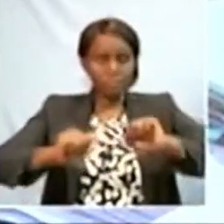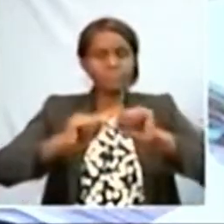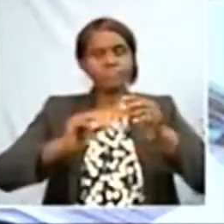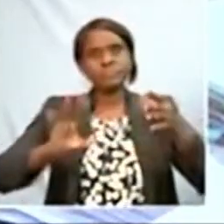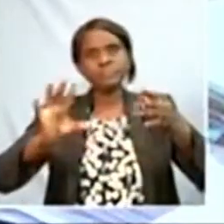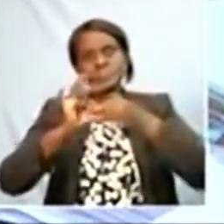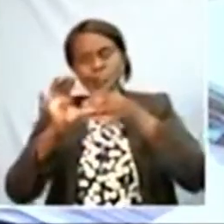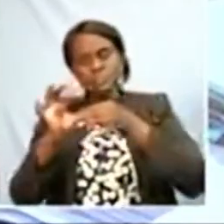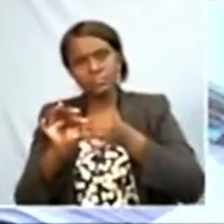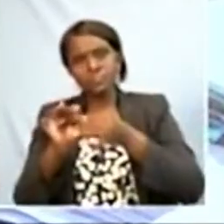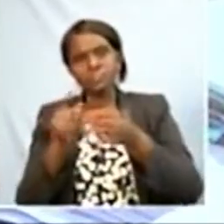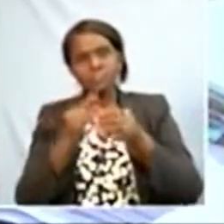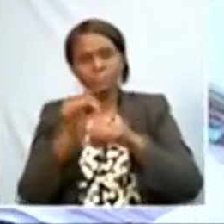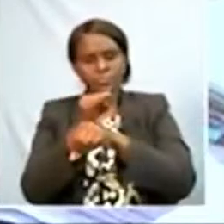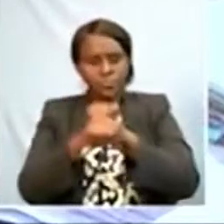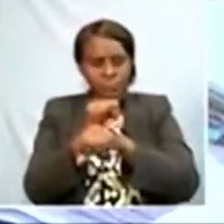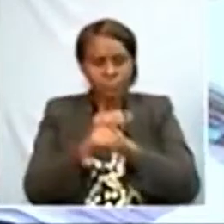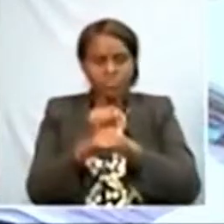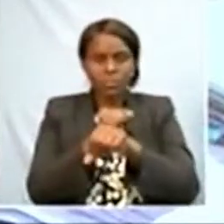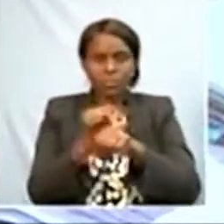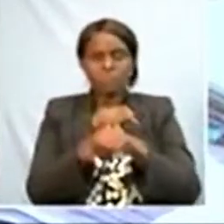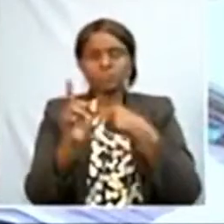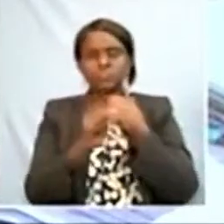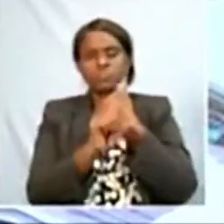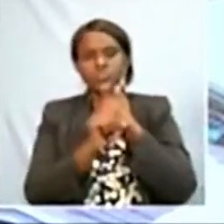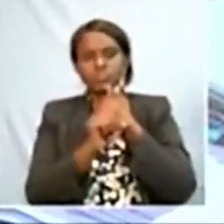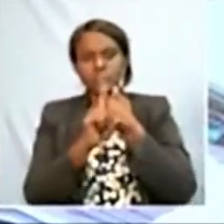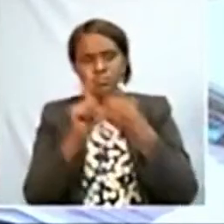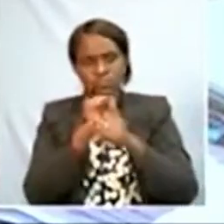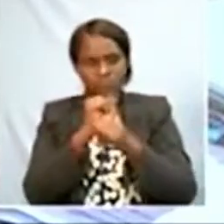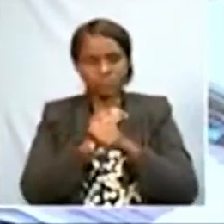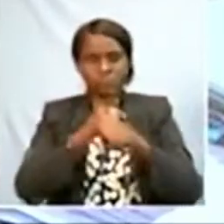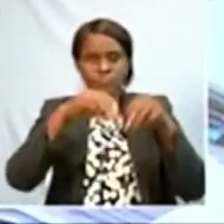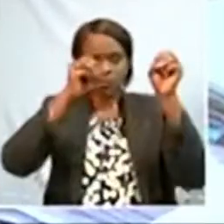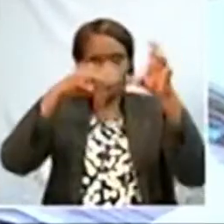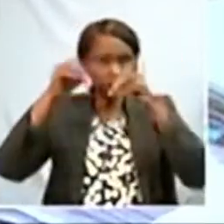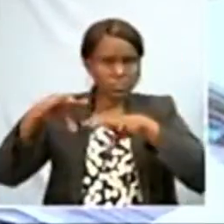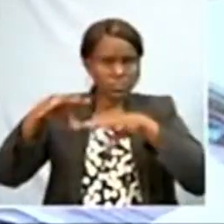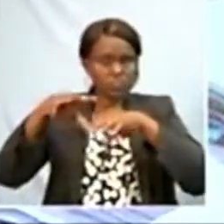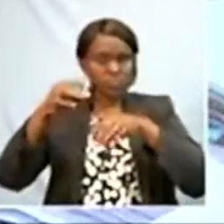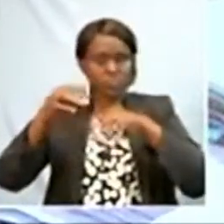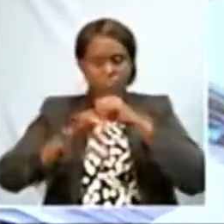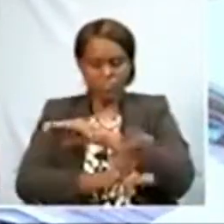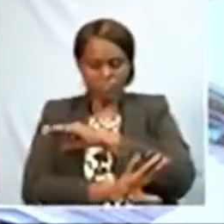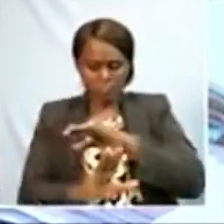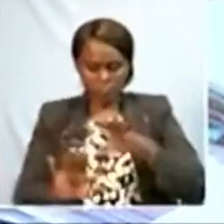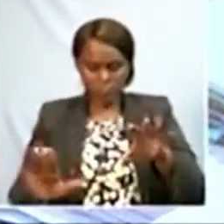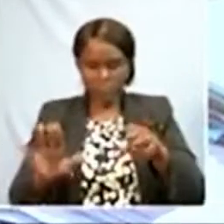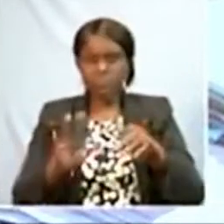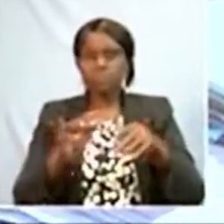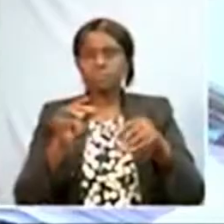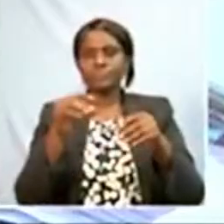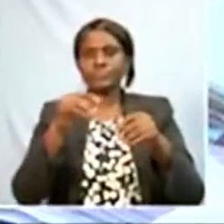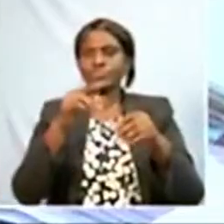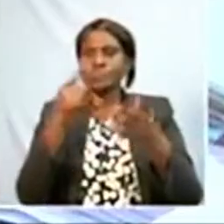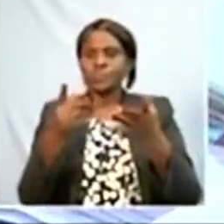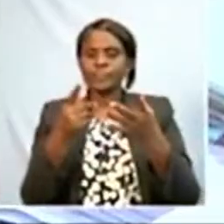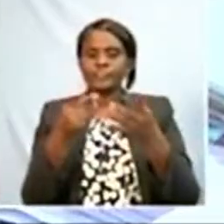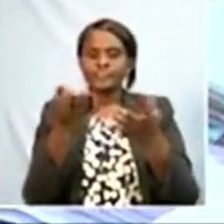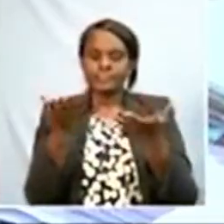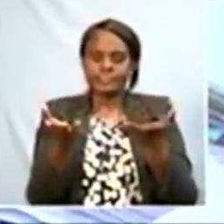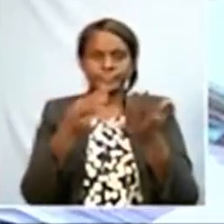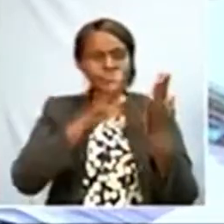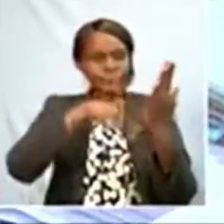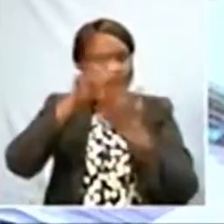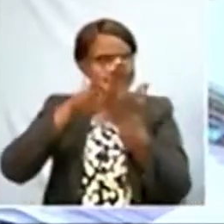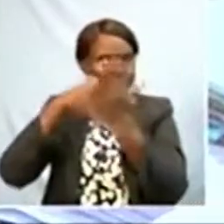joinery, ironmongering, metalwork, plumbing, electricals, flooring, walls, ceiling finishes, glazing,